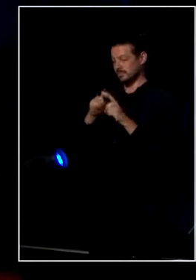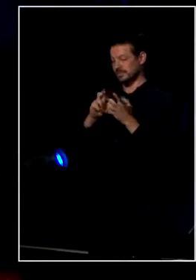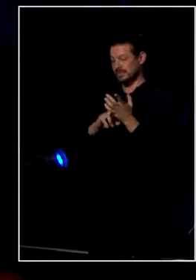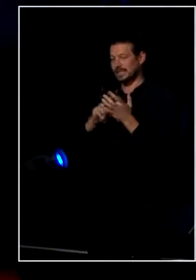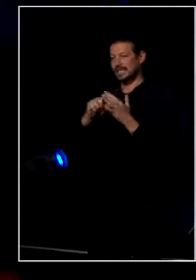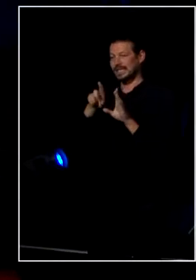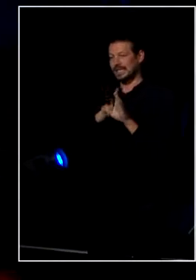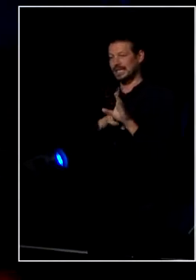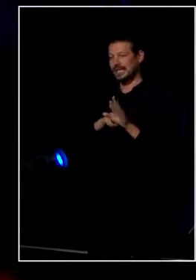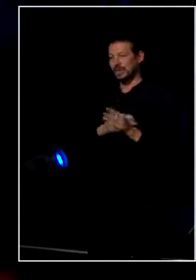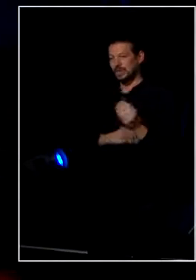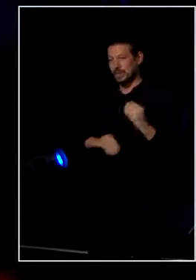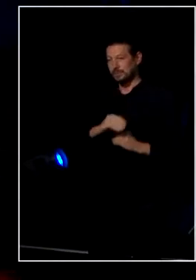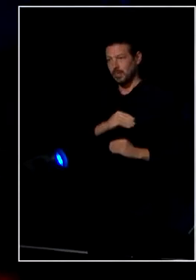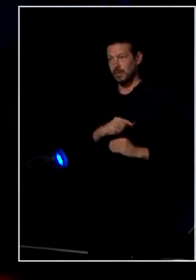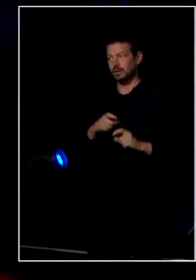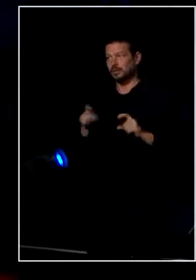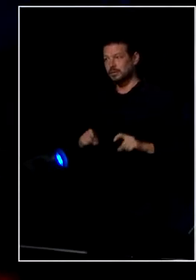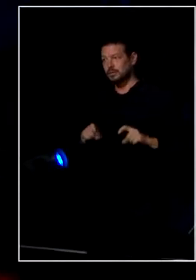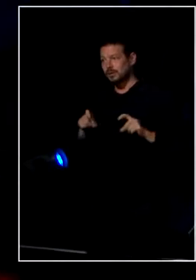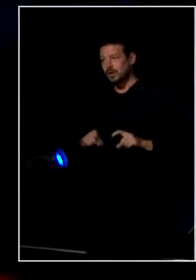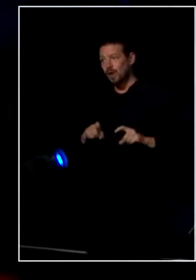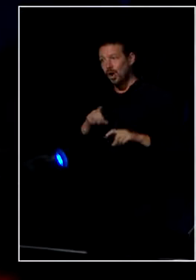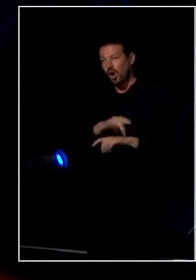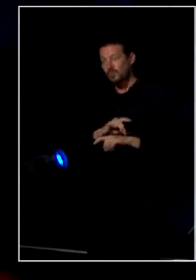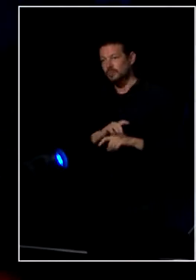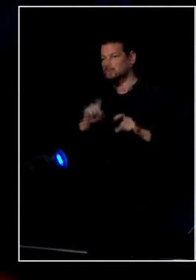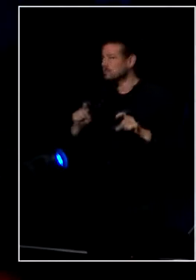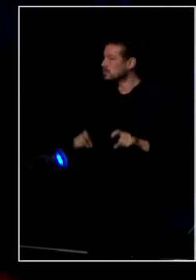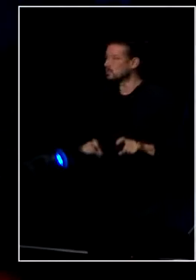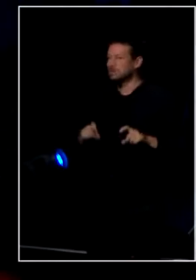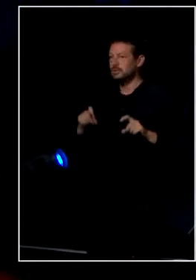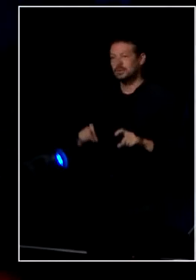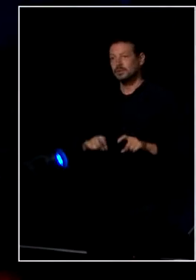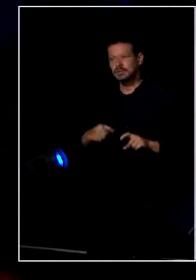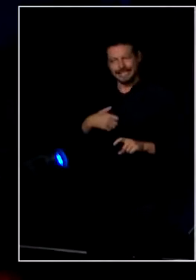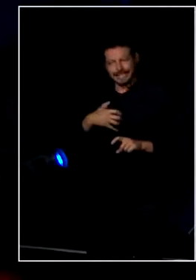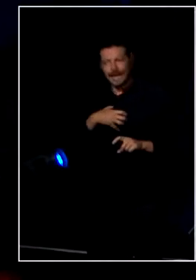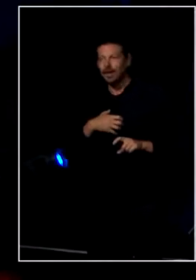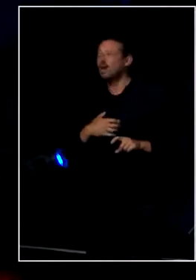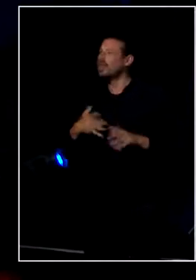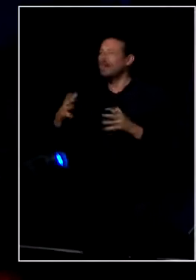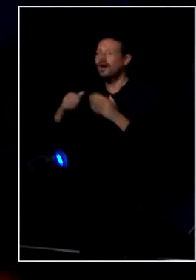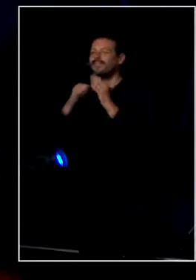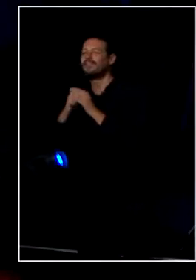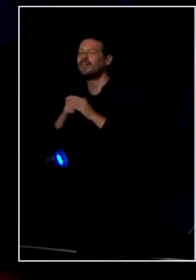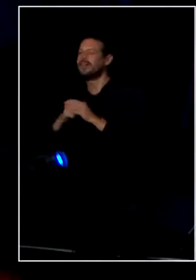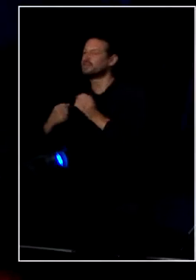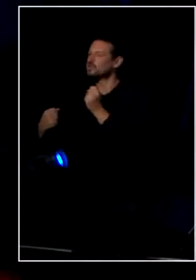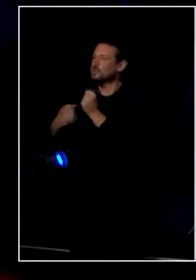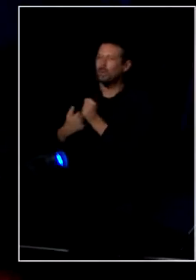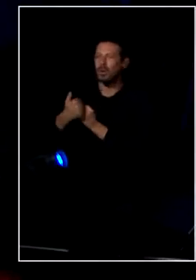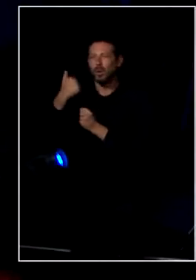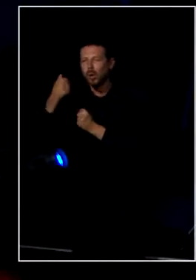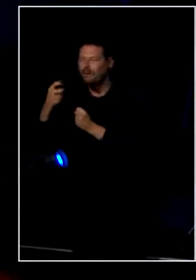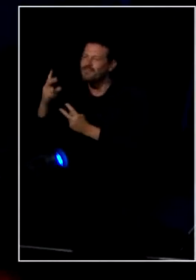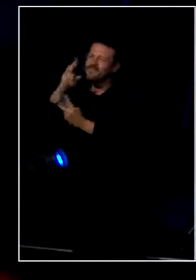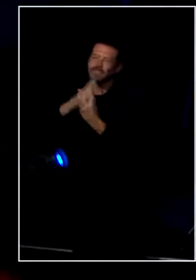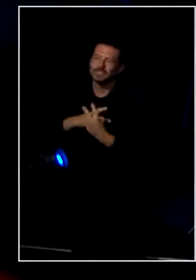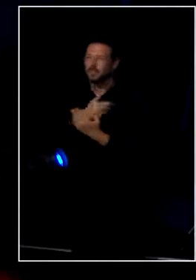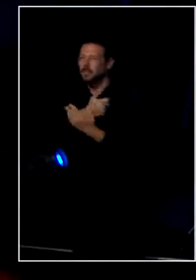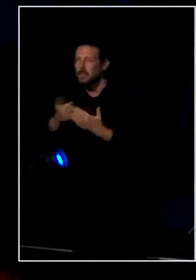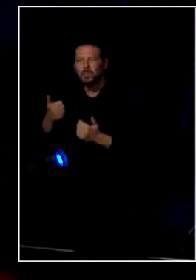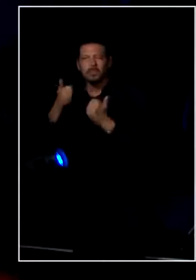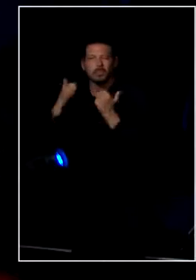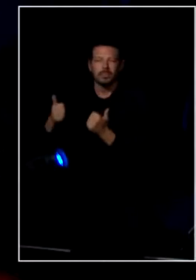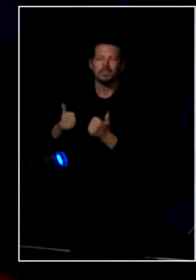scary for a very long time, there were people like friends who were really supportive and would visit me all the time and they were all there all the